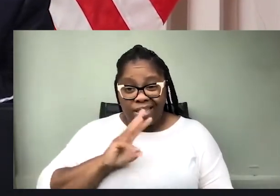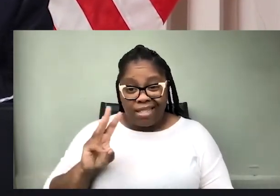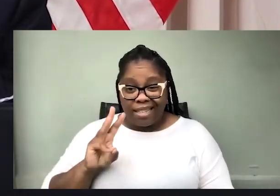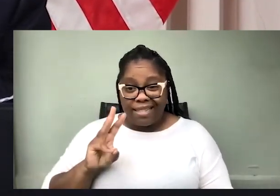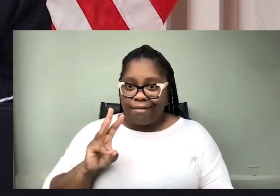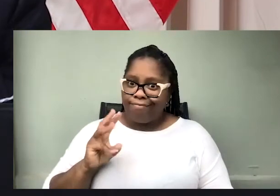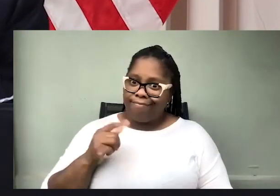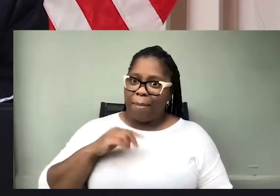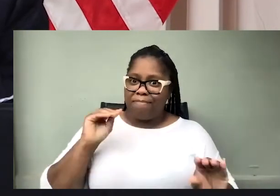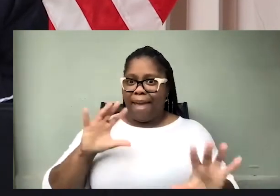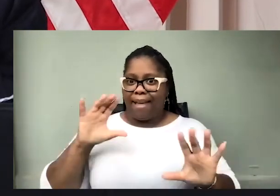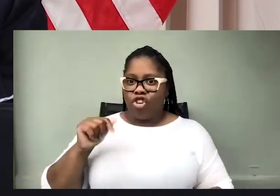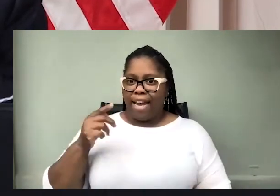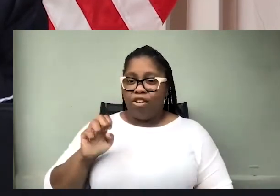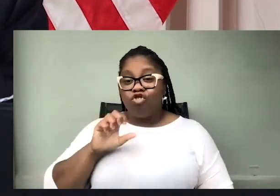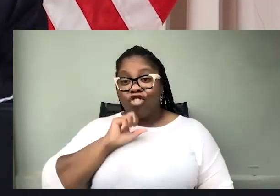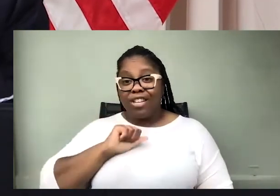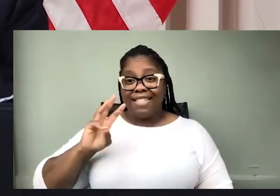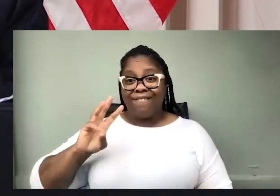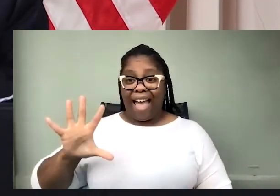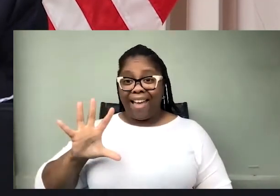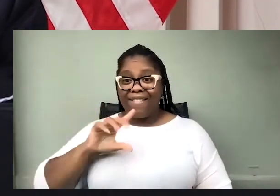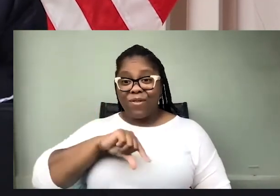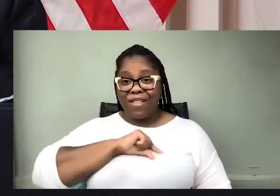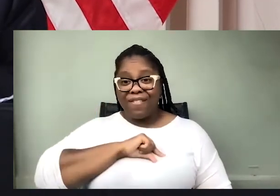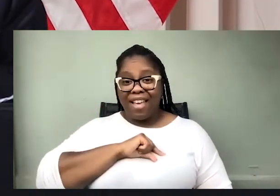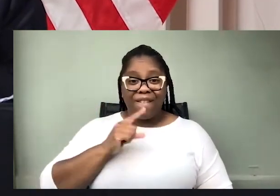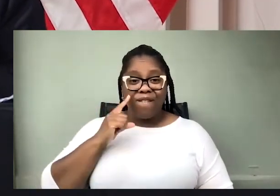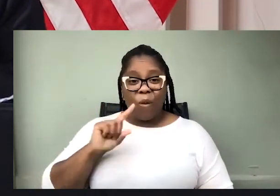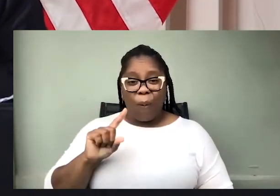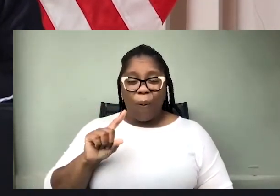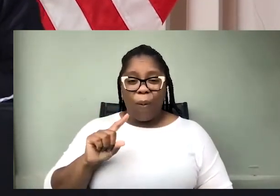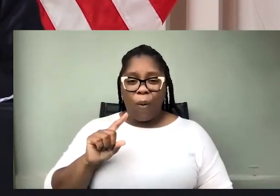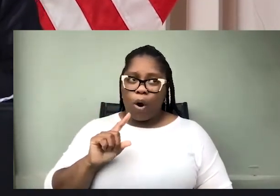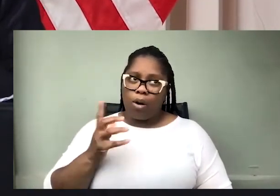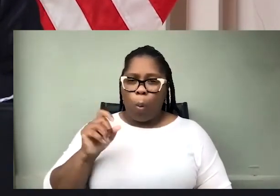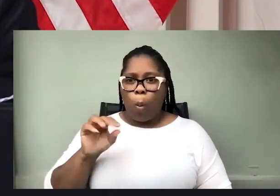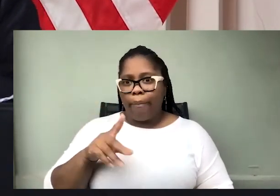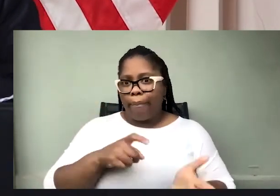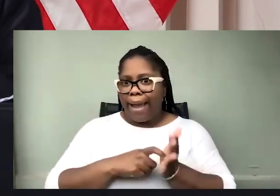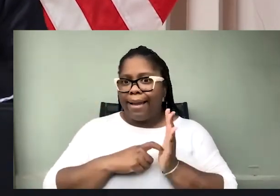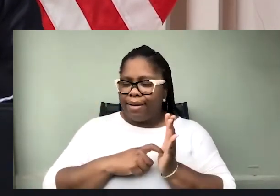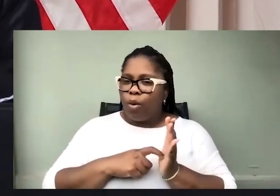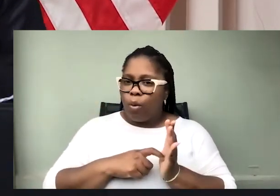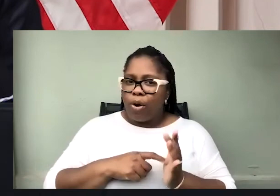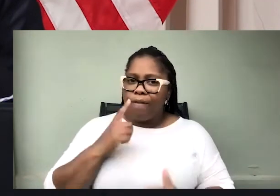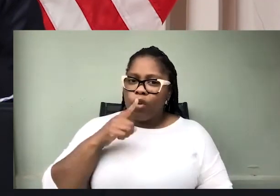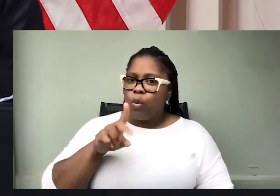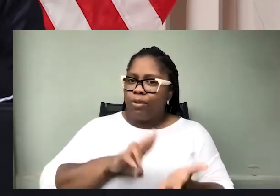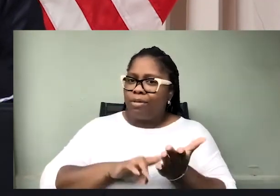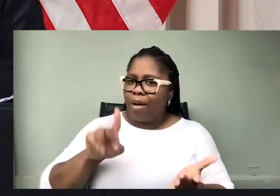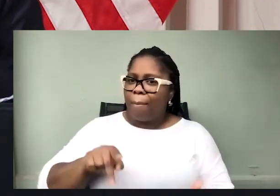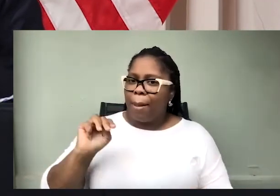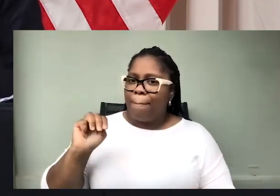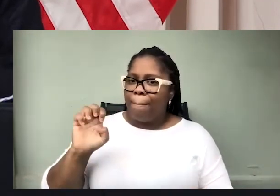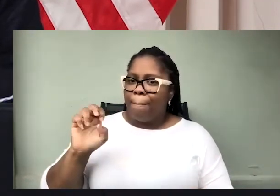that magic age of 65 when you become eligible. In fact, it becomes somewhat mandatory that you enroll in